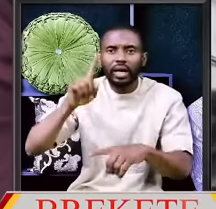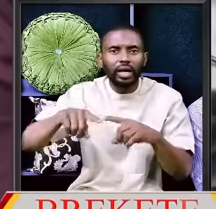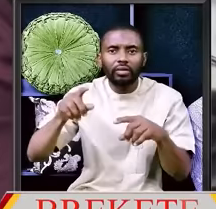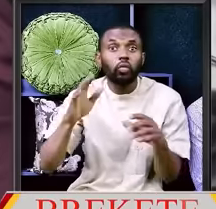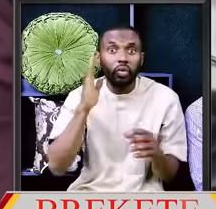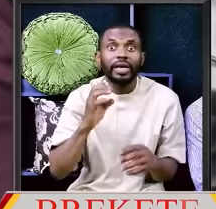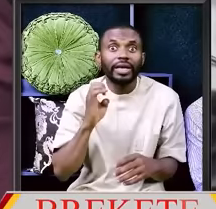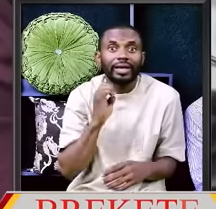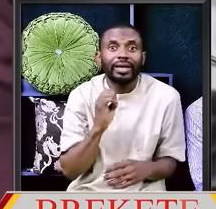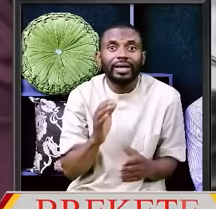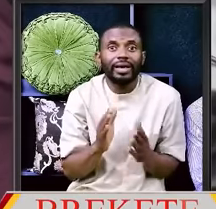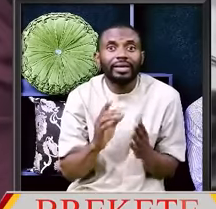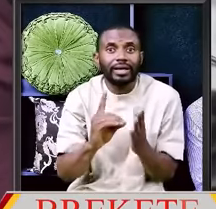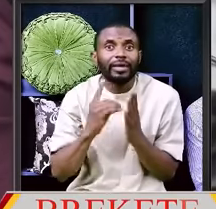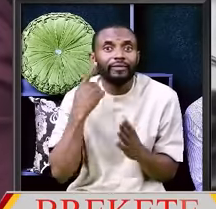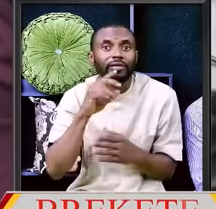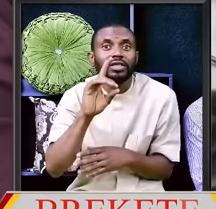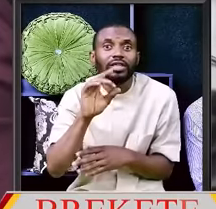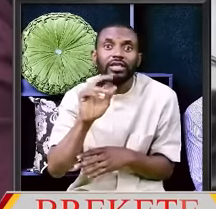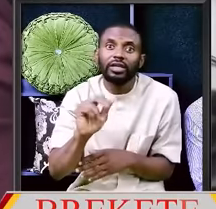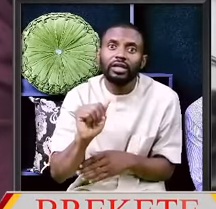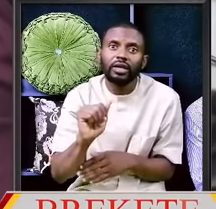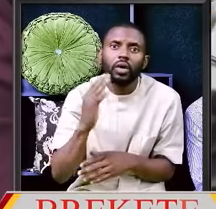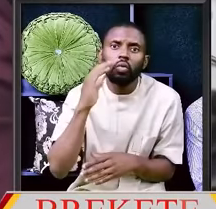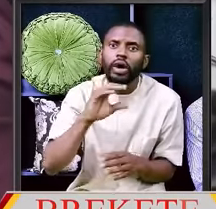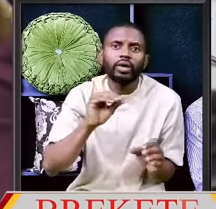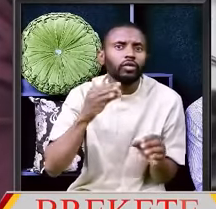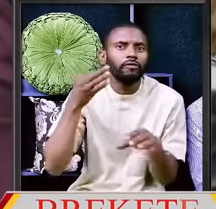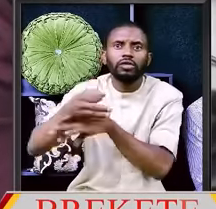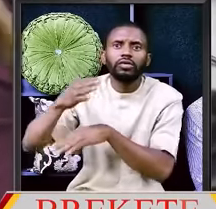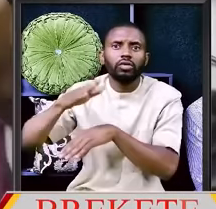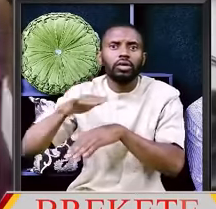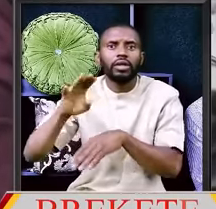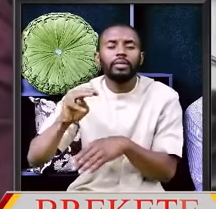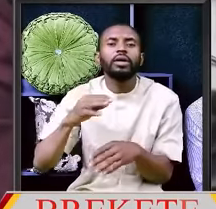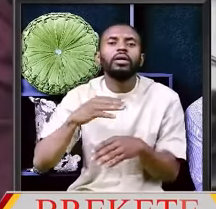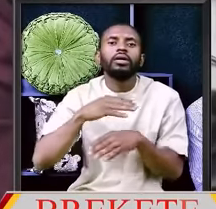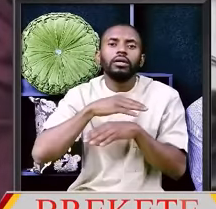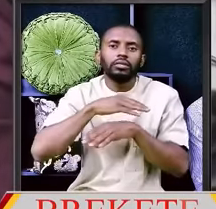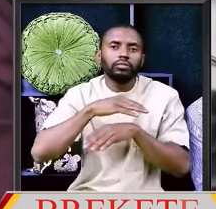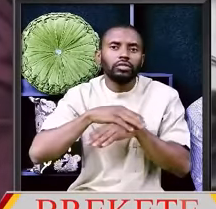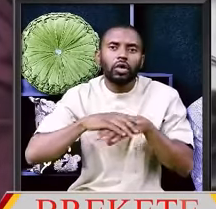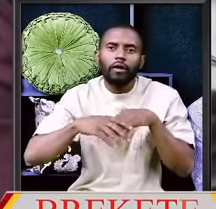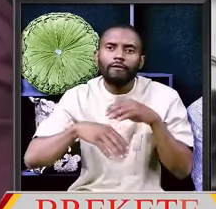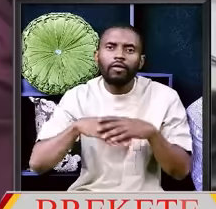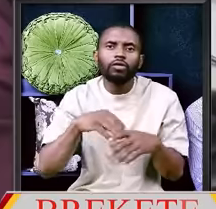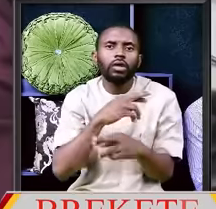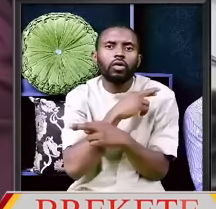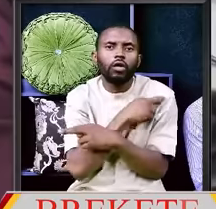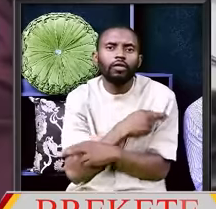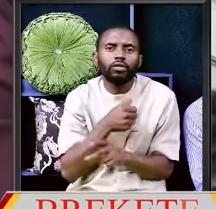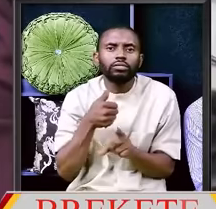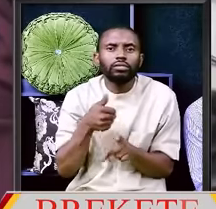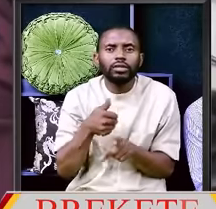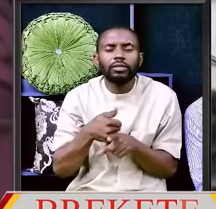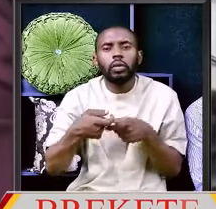How about now, my sister? Please, end this call, compose yourself, and call back. Please.